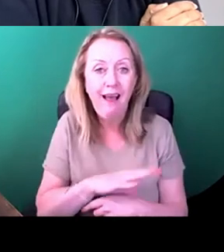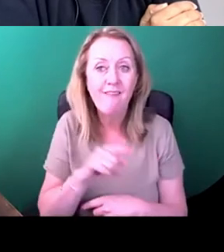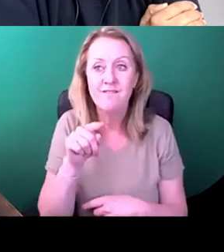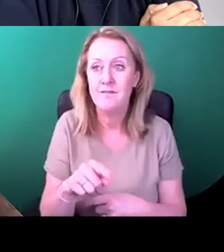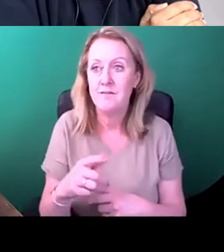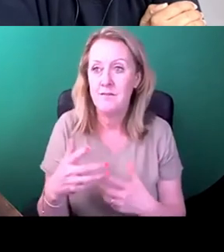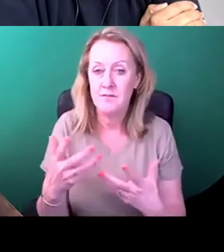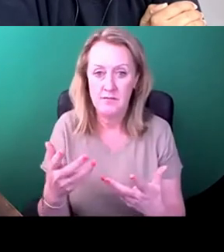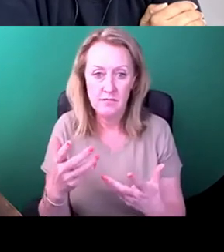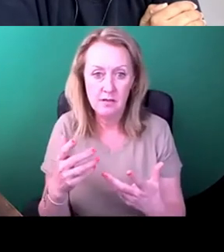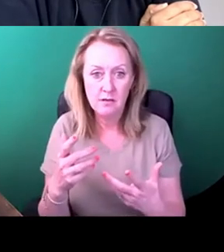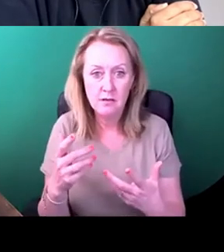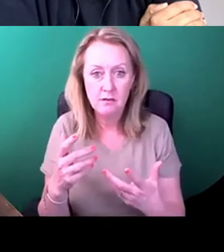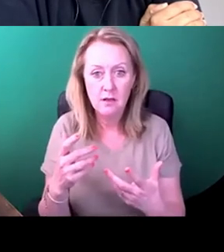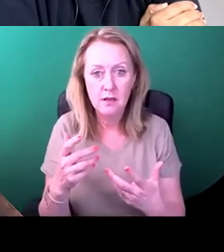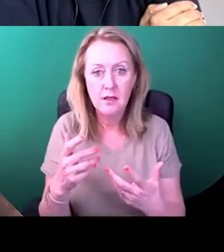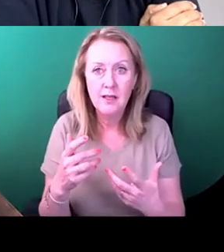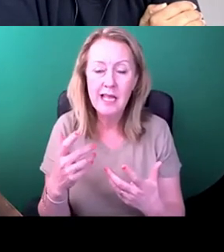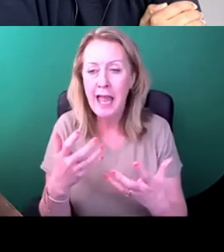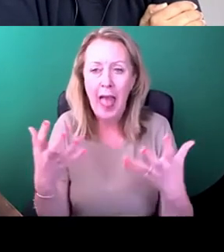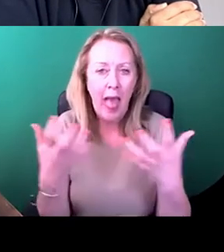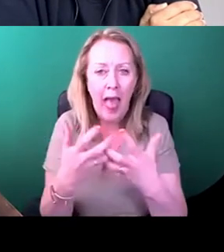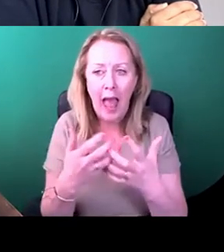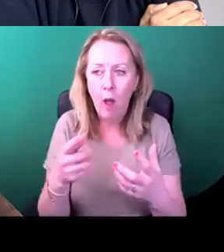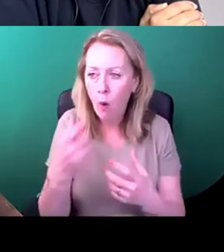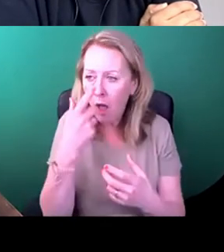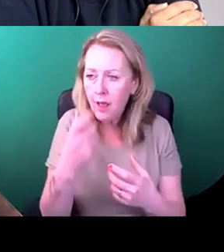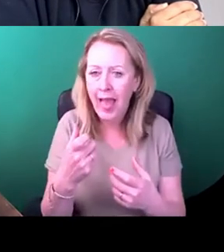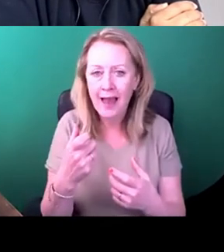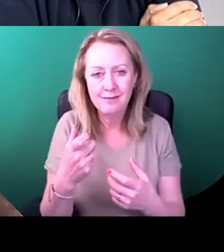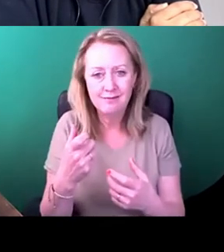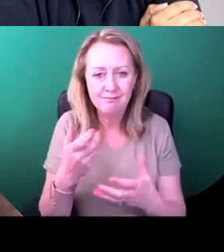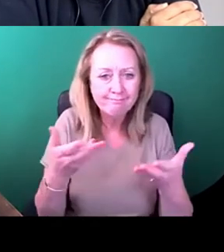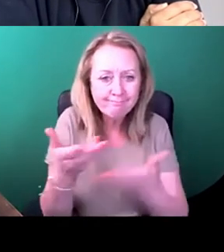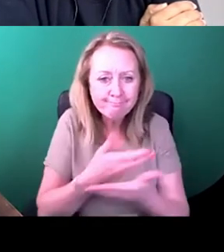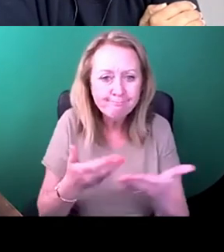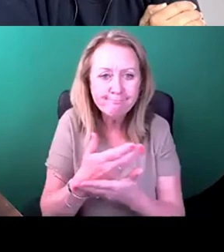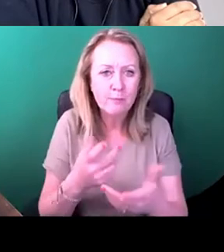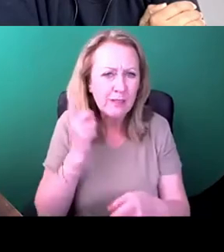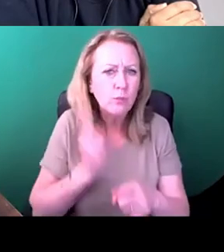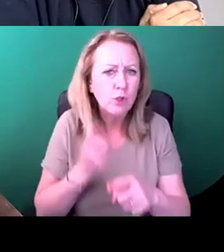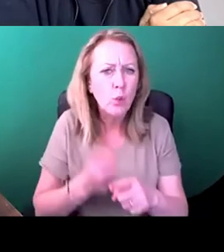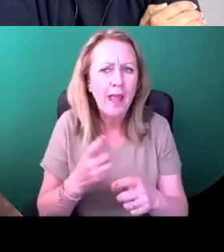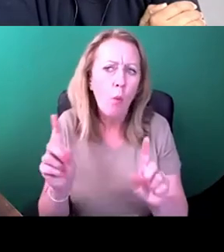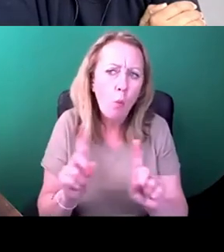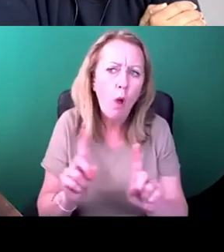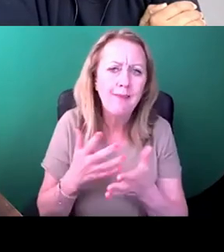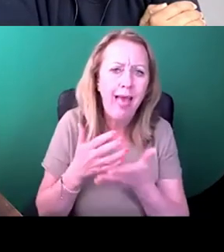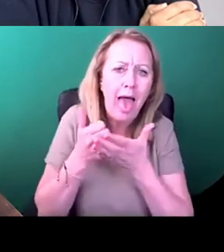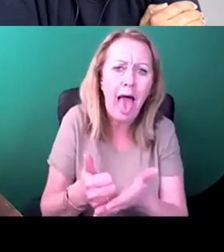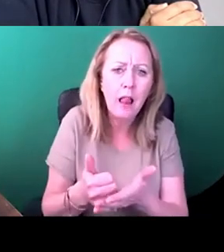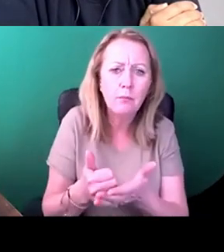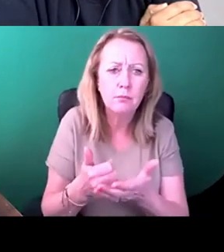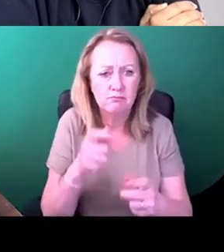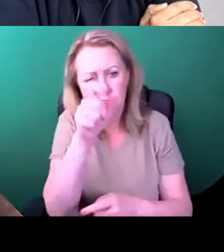their sense of sort of how these conversations were urgent and what help they all needed in order to support a